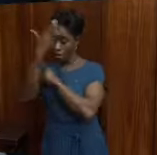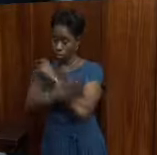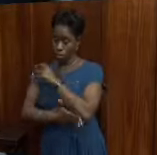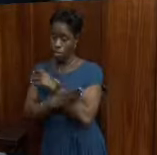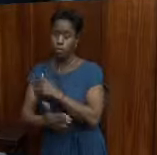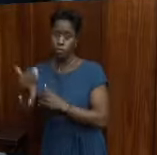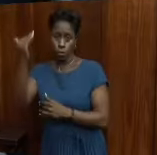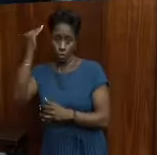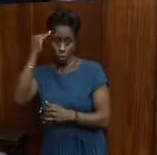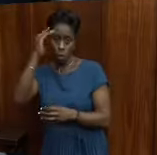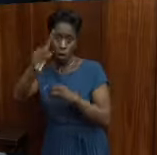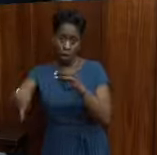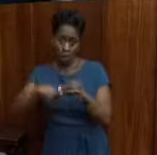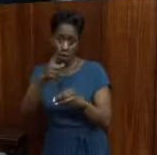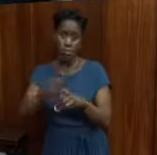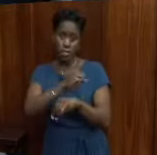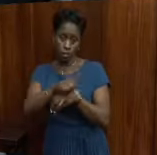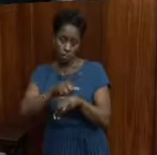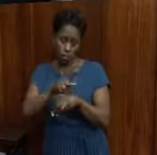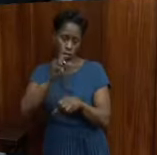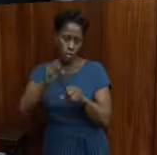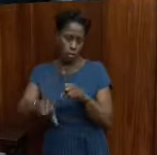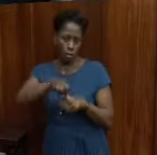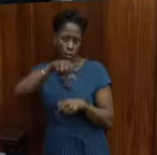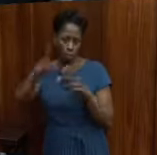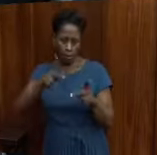of the products. In line with our marketing thrust,